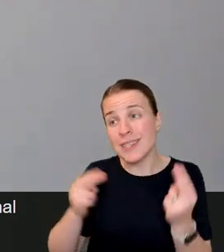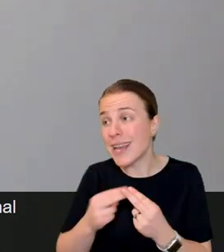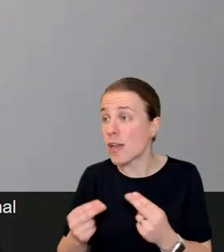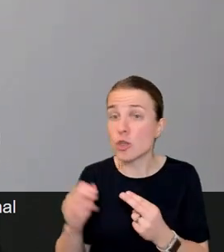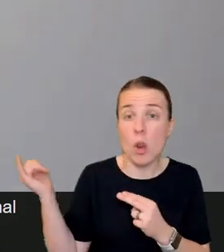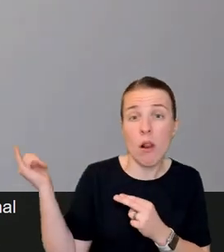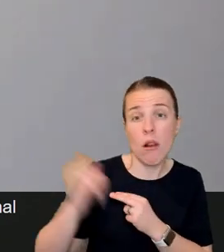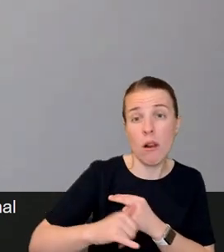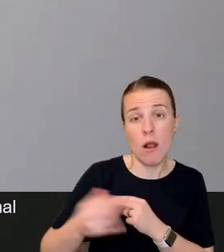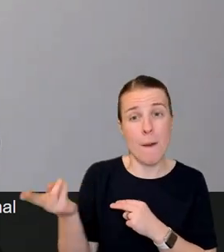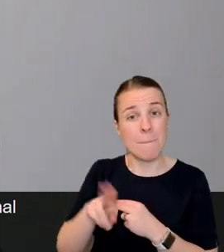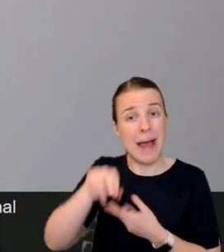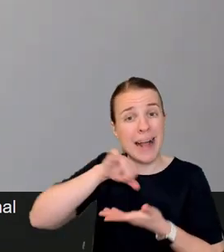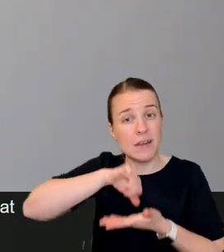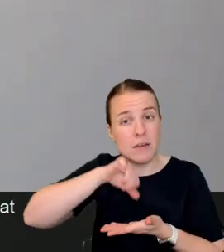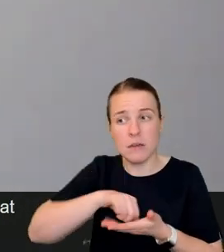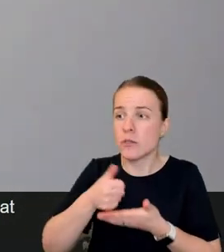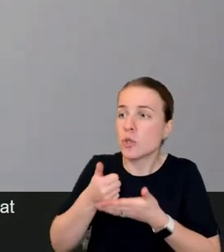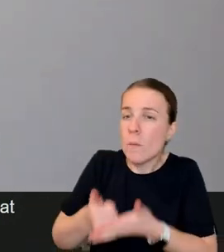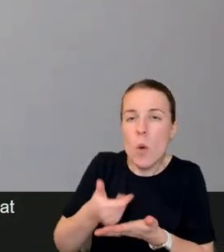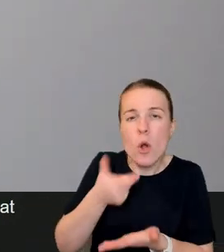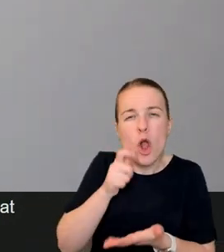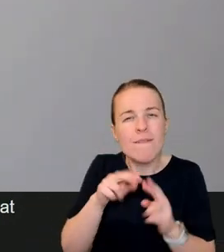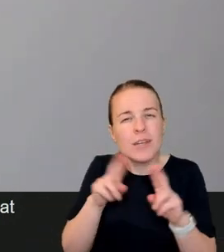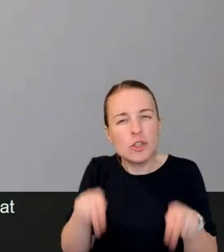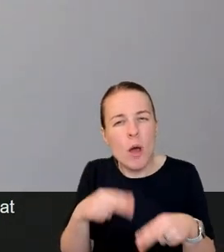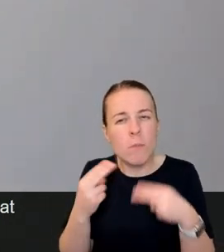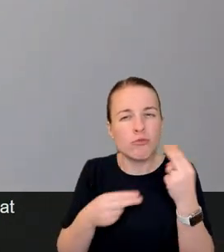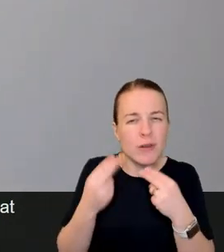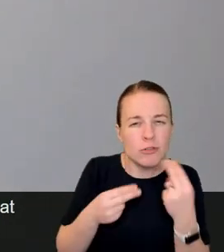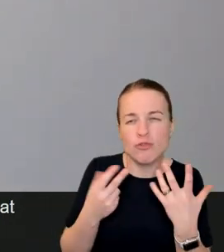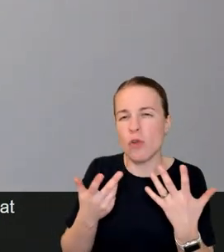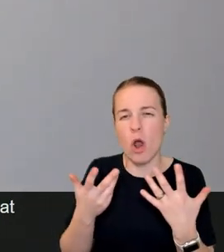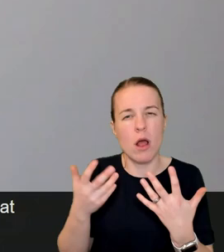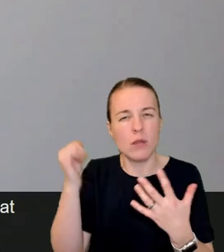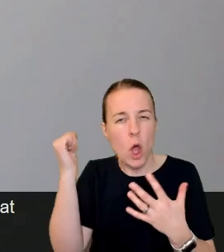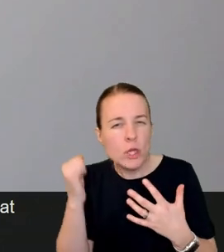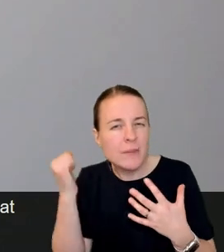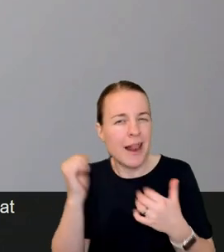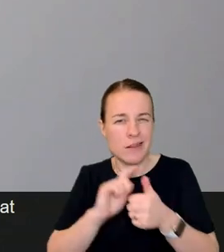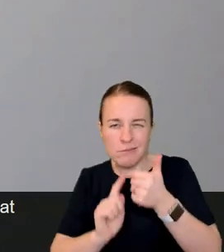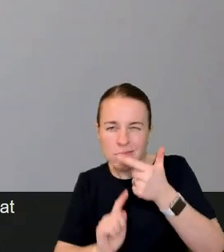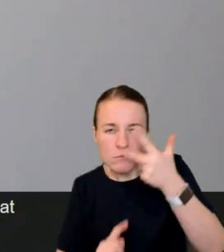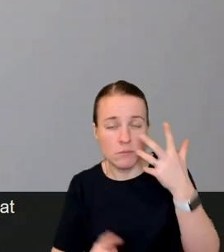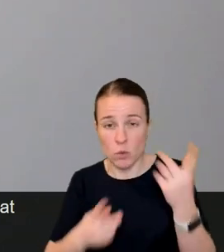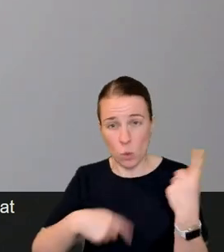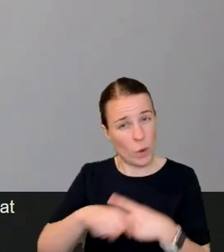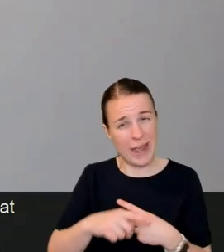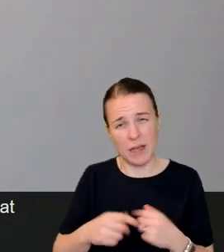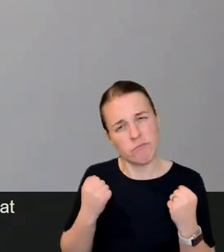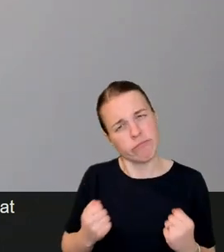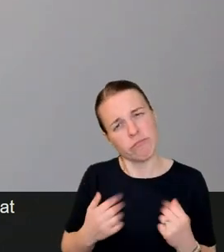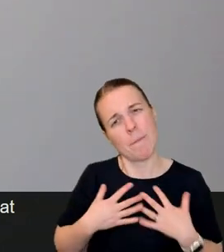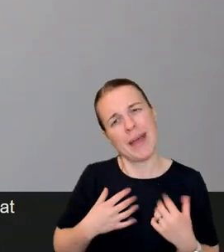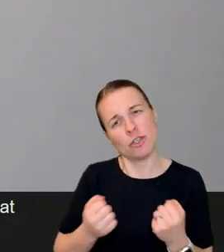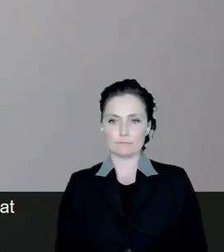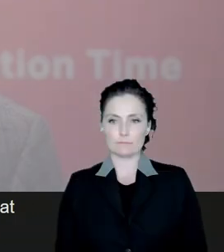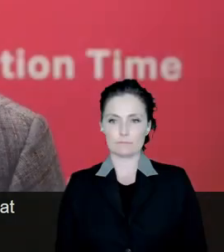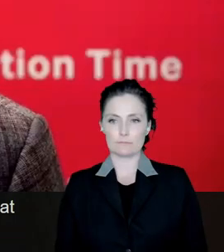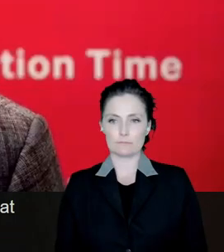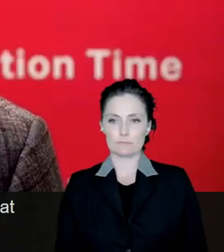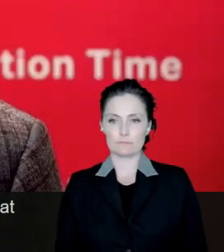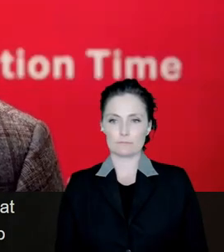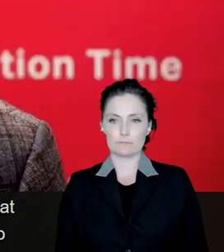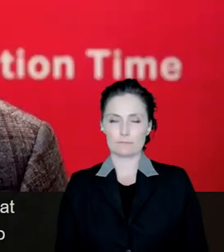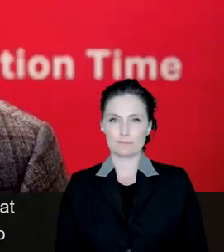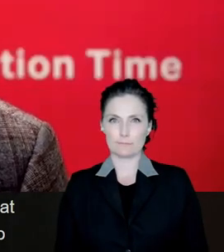the coffee shops, the restaurants, hospitality, and so forth that you and I are both so passionate about. Thank you.